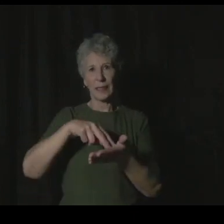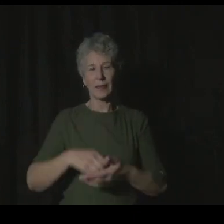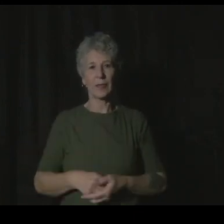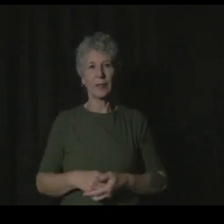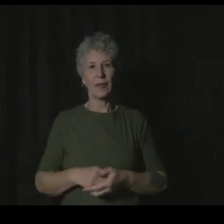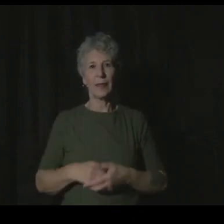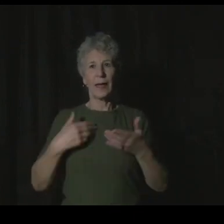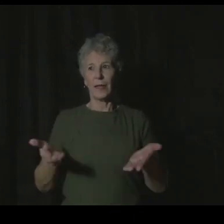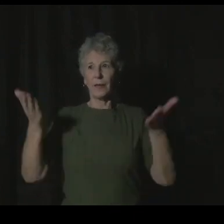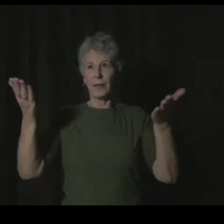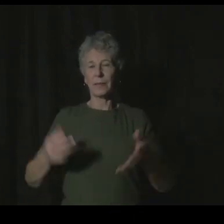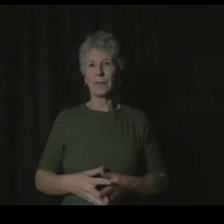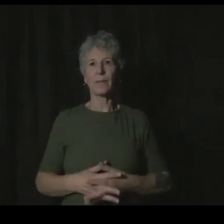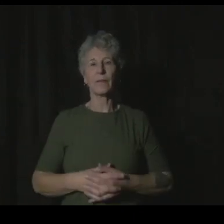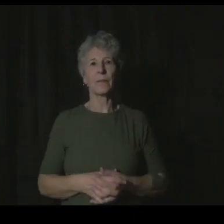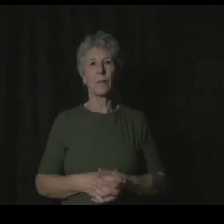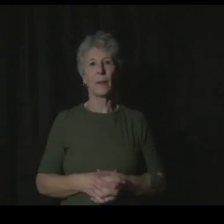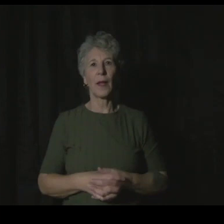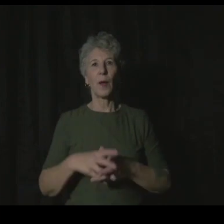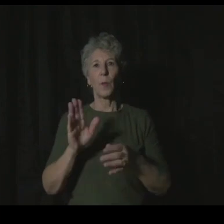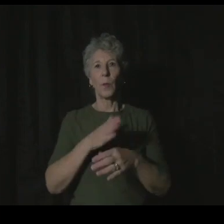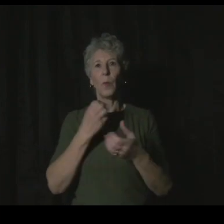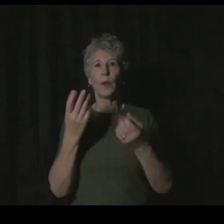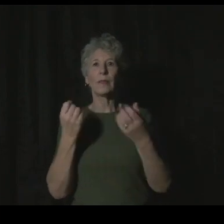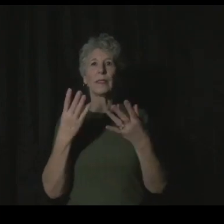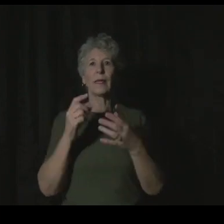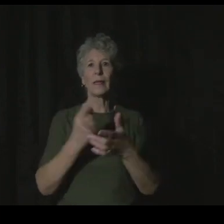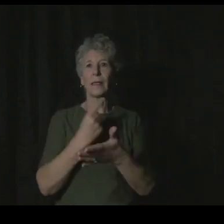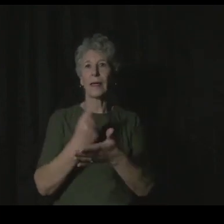lift our voices. This is the gospel. We're singing the gospel story together.